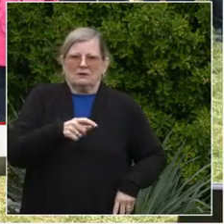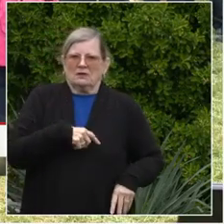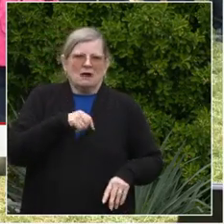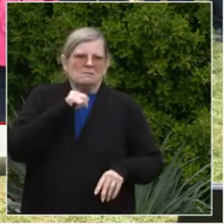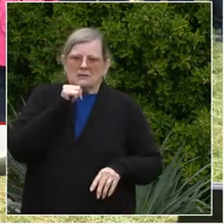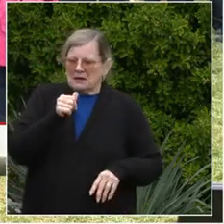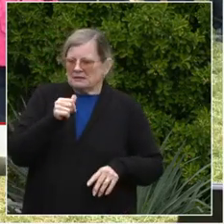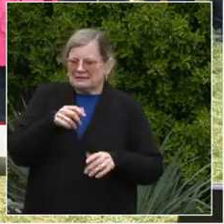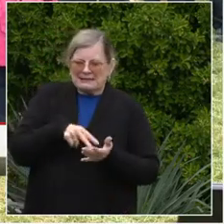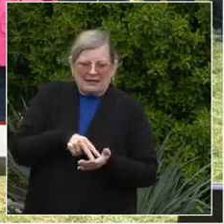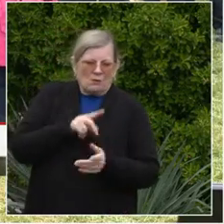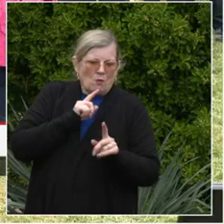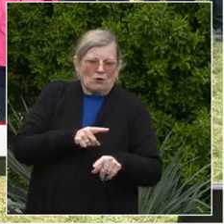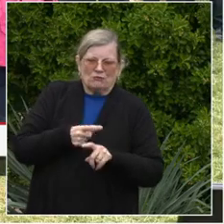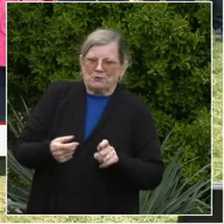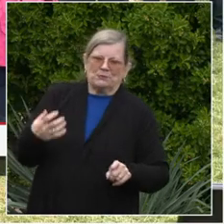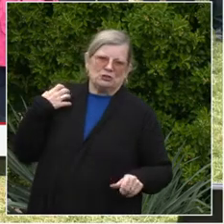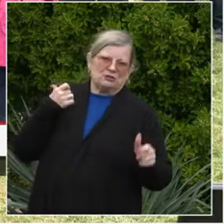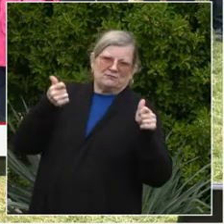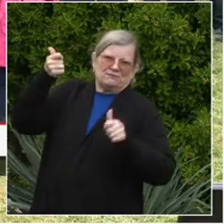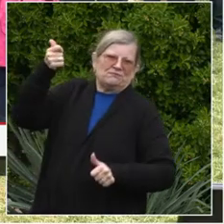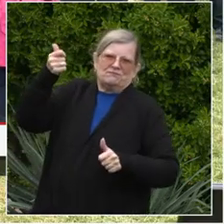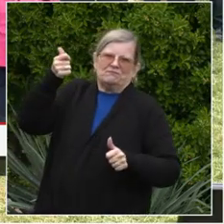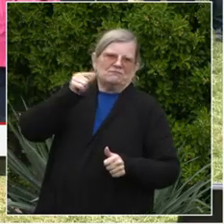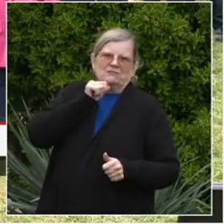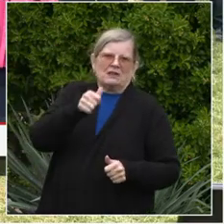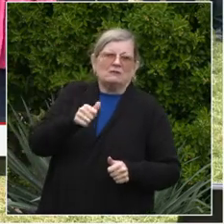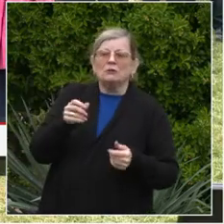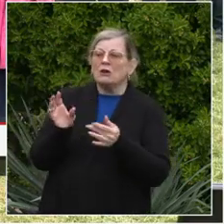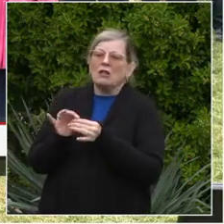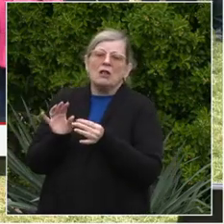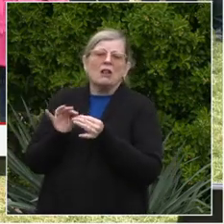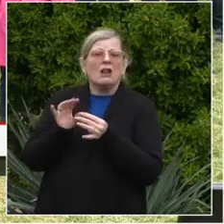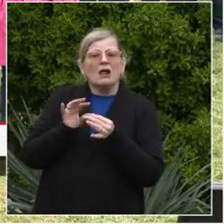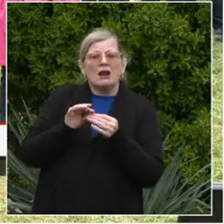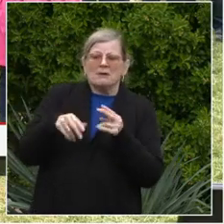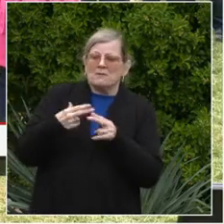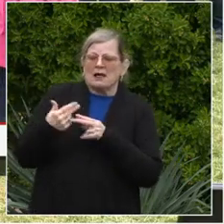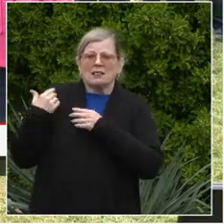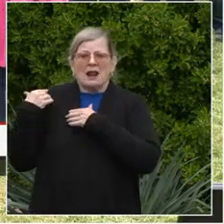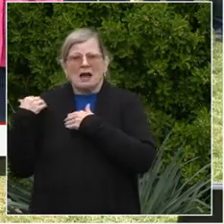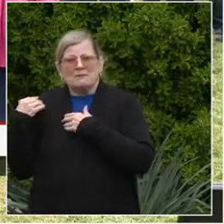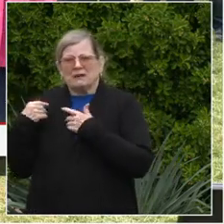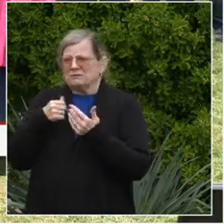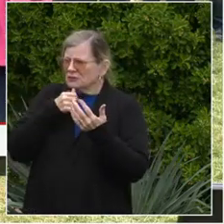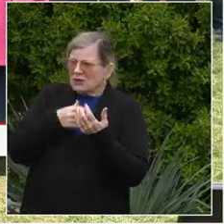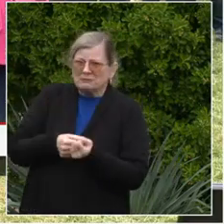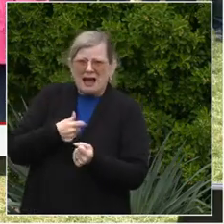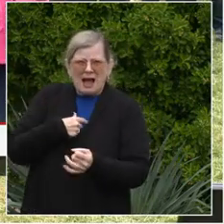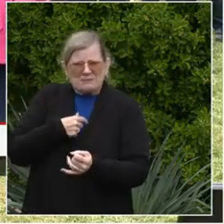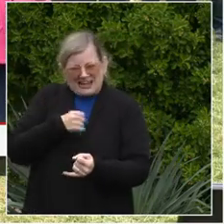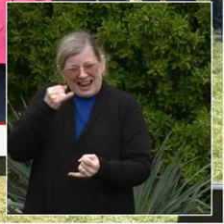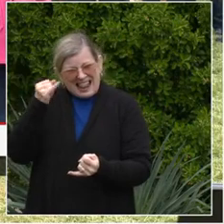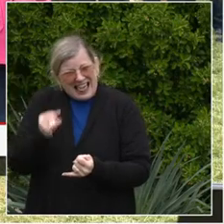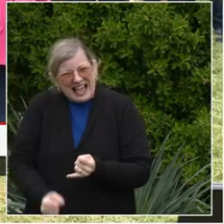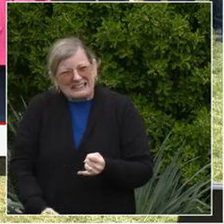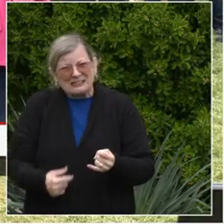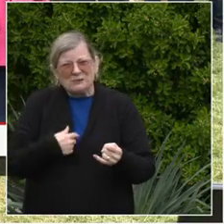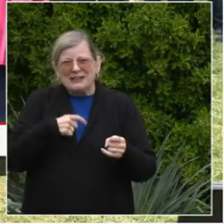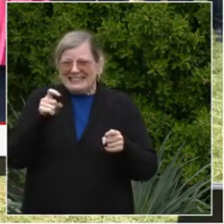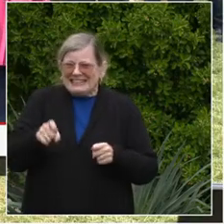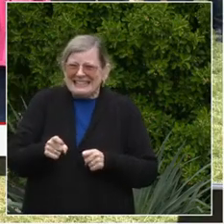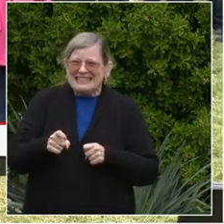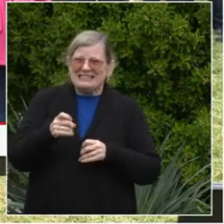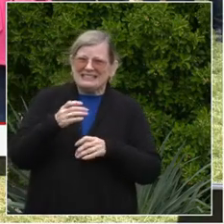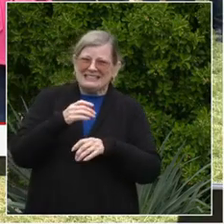to not. I'll go all around this town talking about accountability. So trust me, I'm the last one that's going to talk about we need to be sending somebody